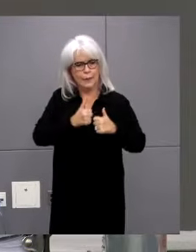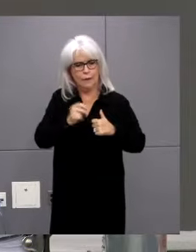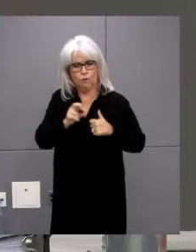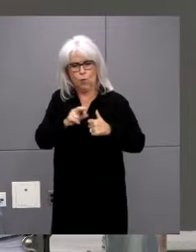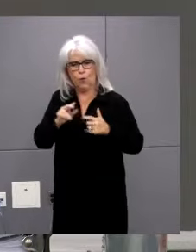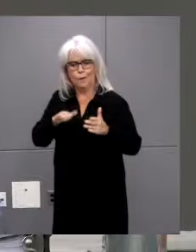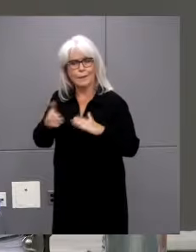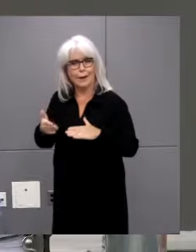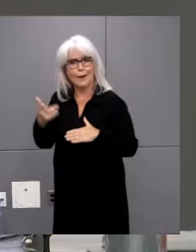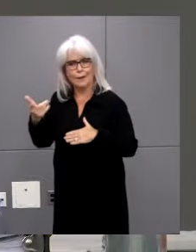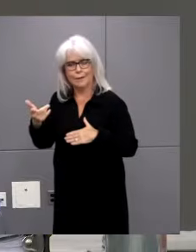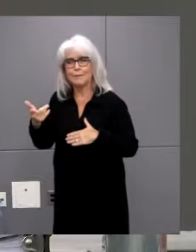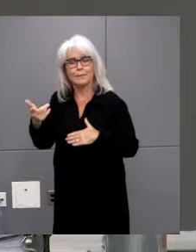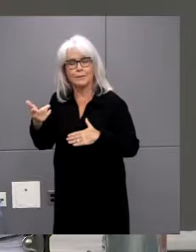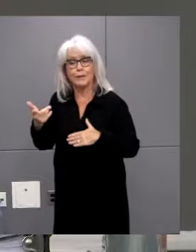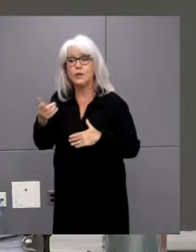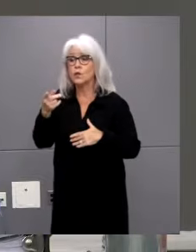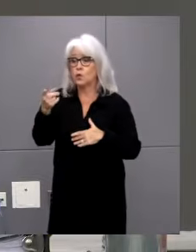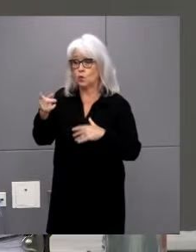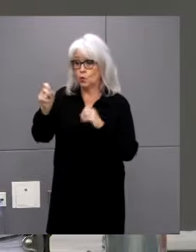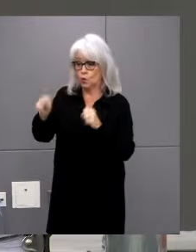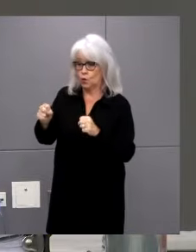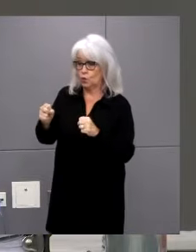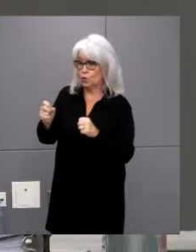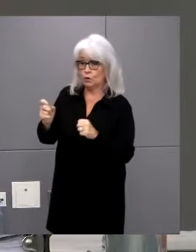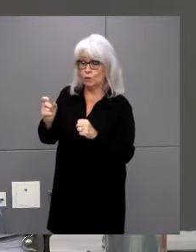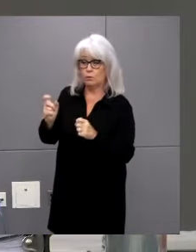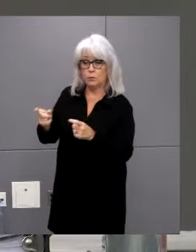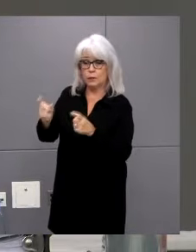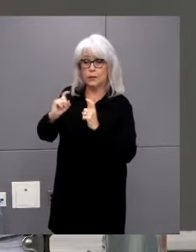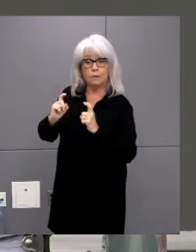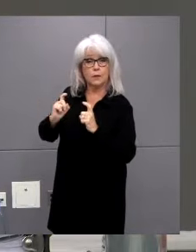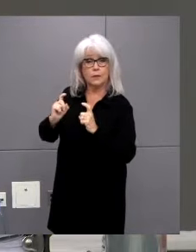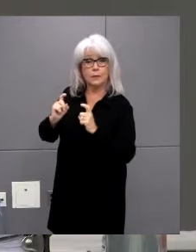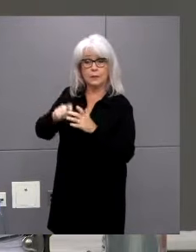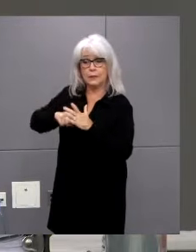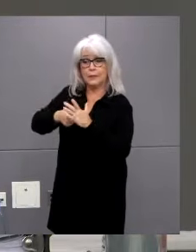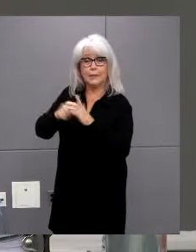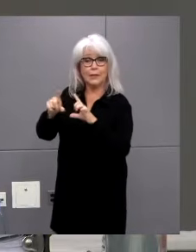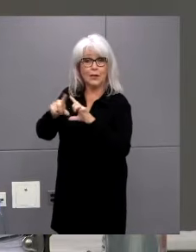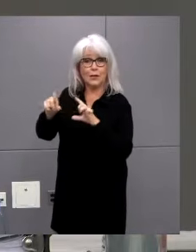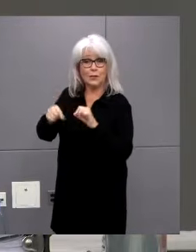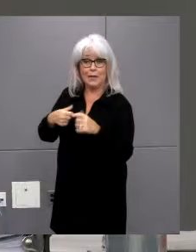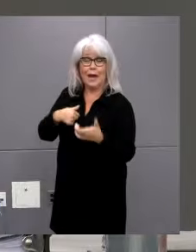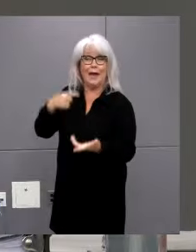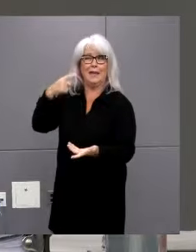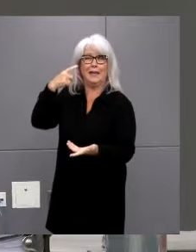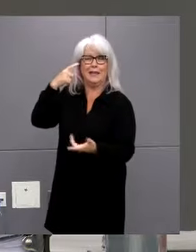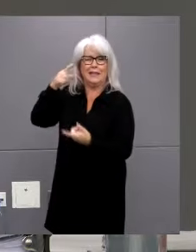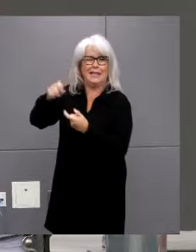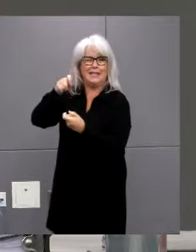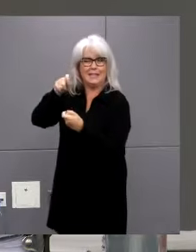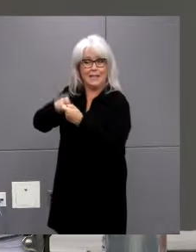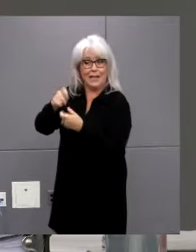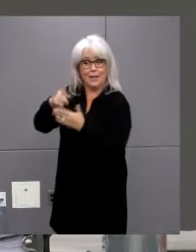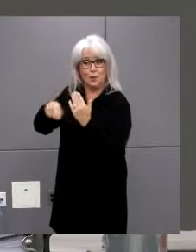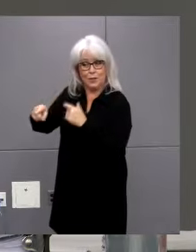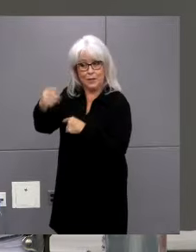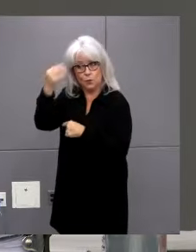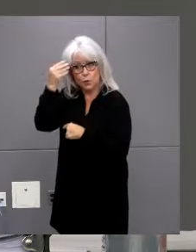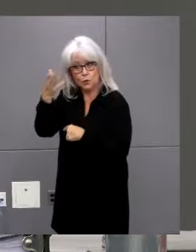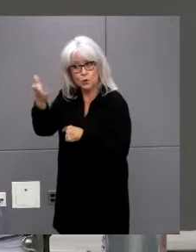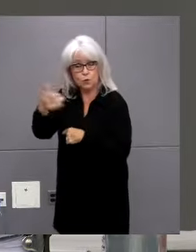that she could just go ahead and issue us the key cards. That's exactly what I told her,